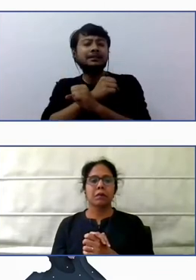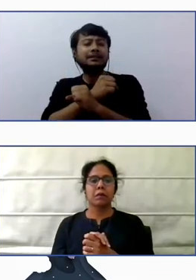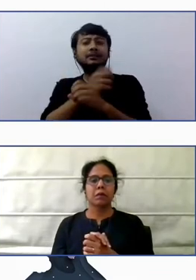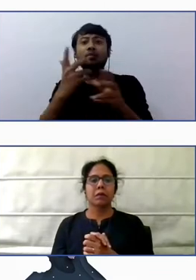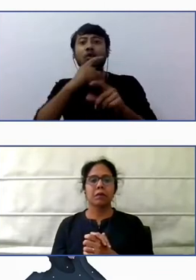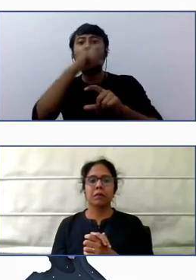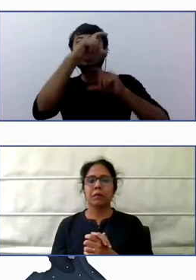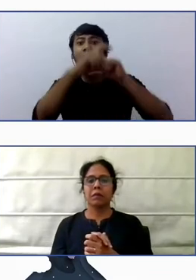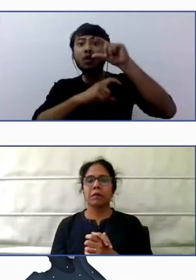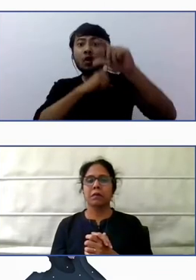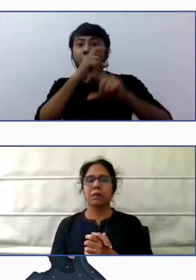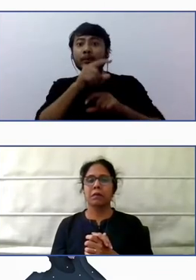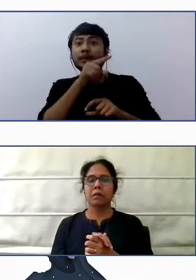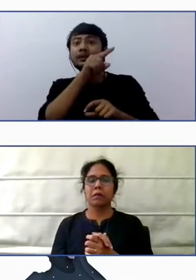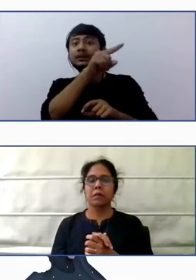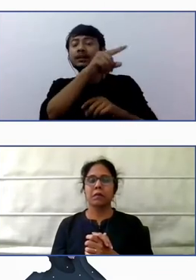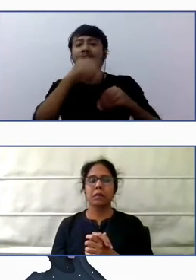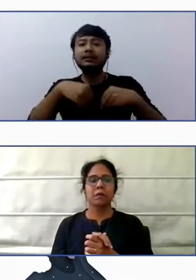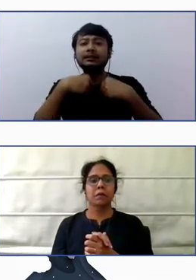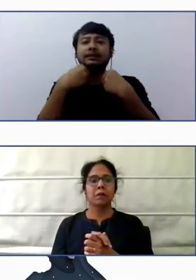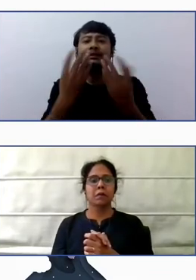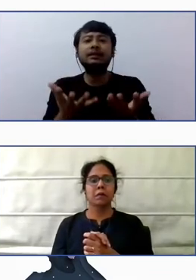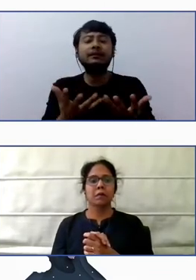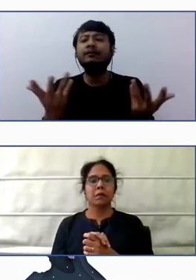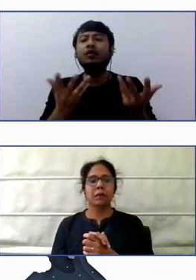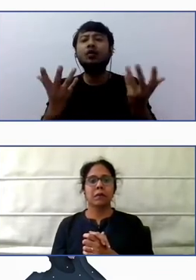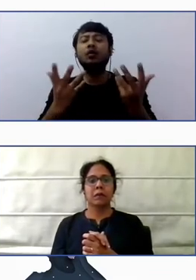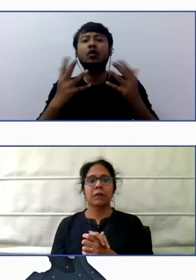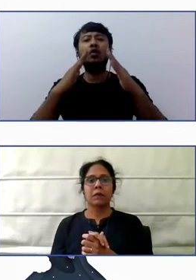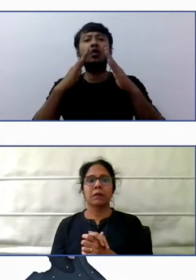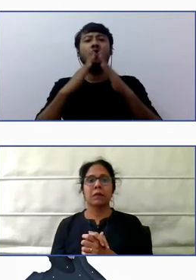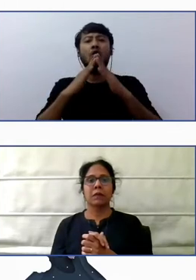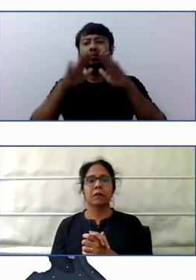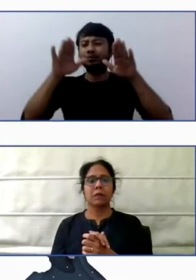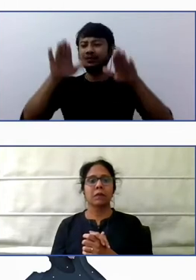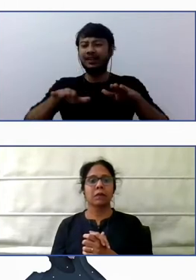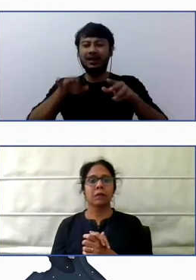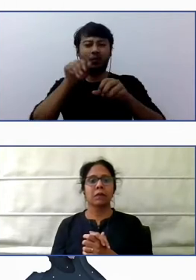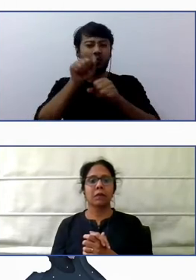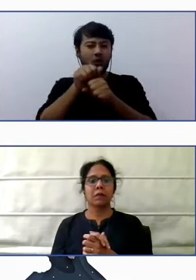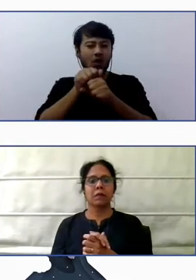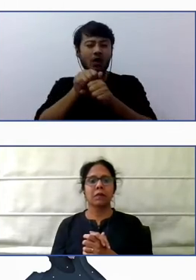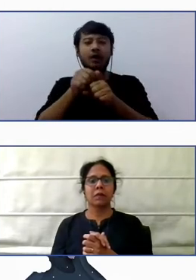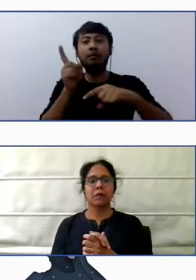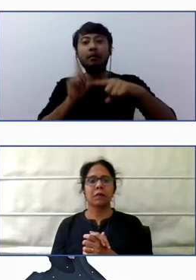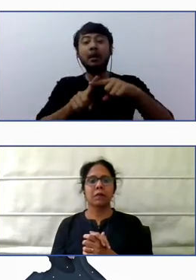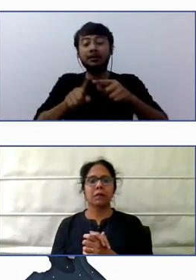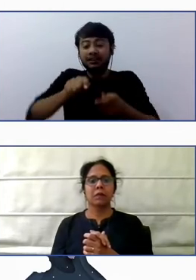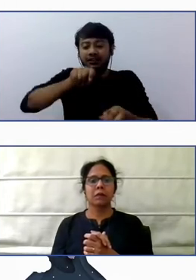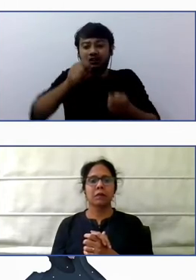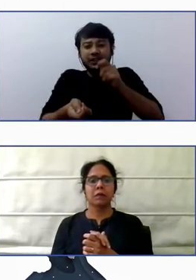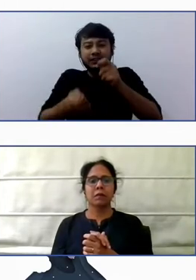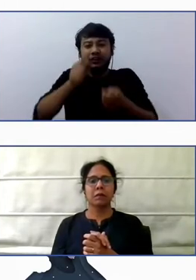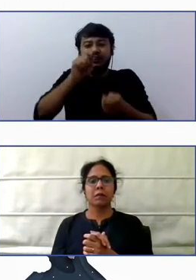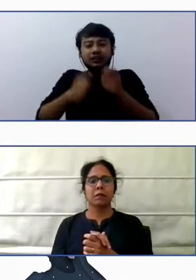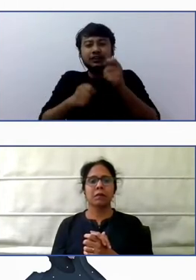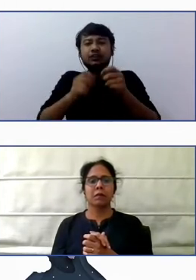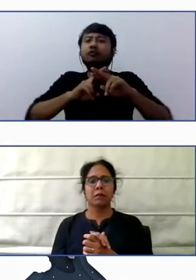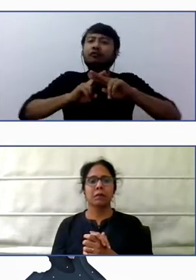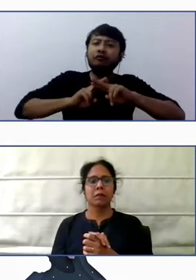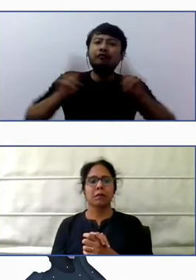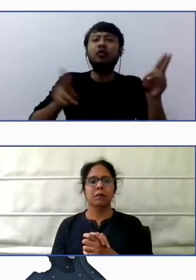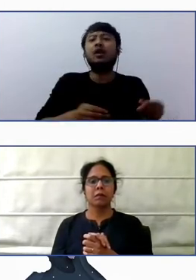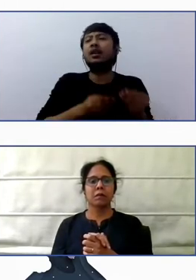not able to provide a 360 degrees work from home or reasonable accommodations otherwise for people